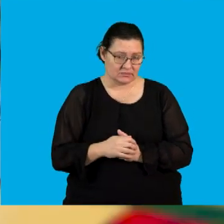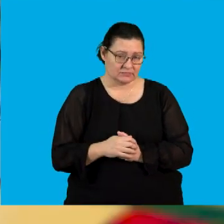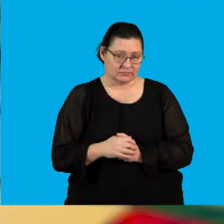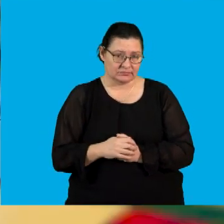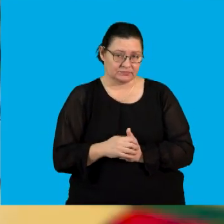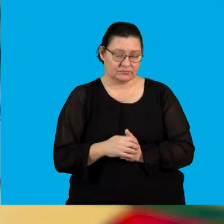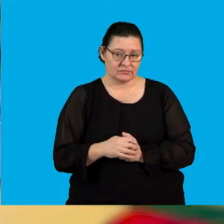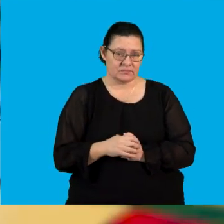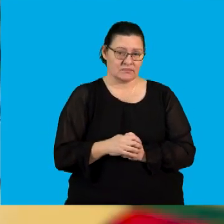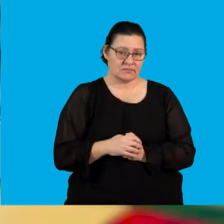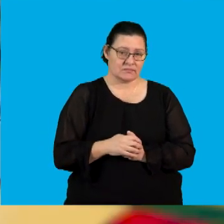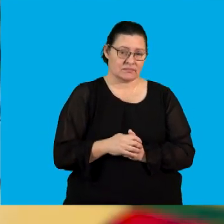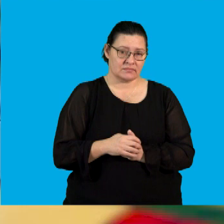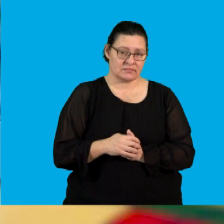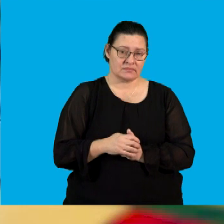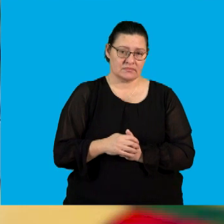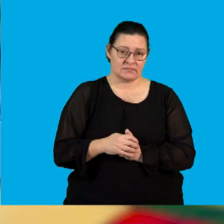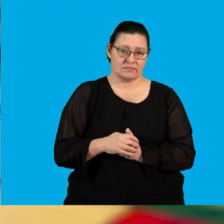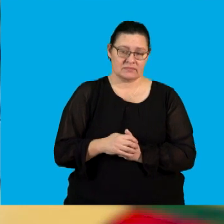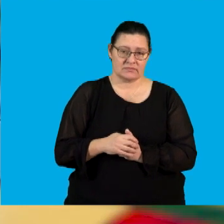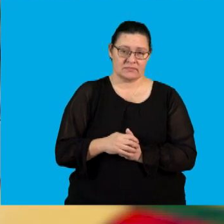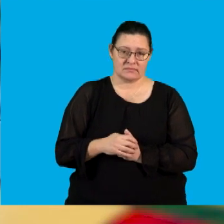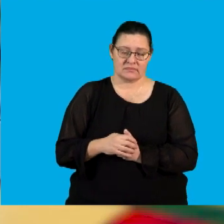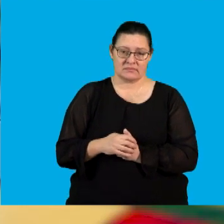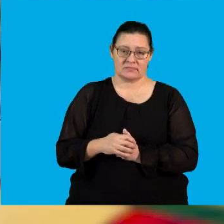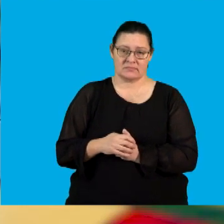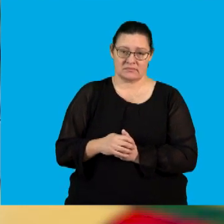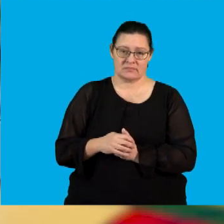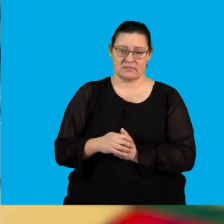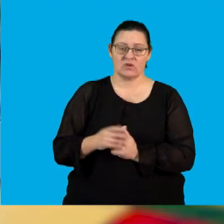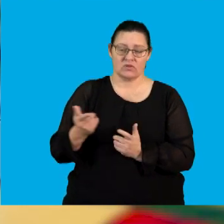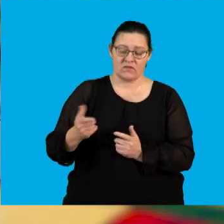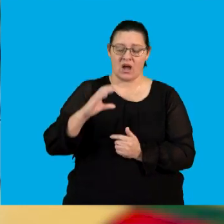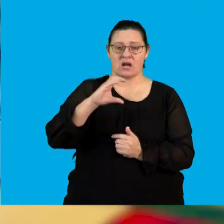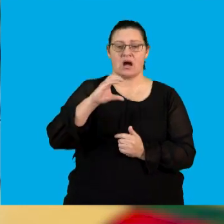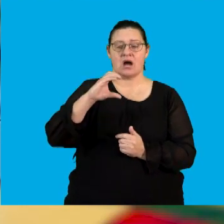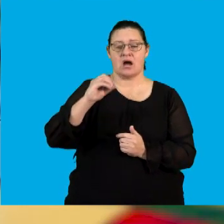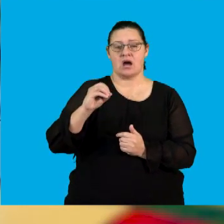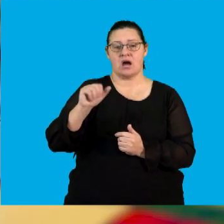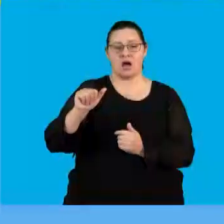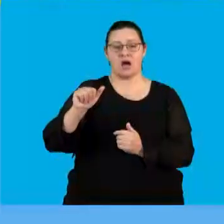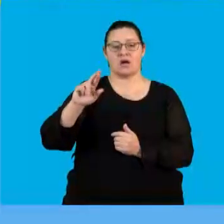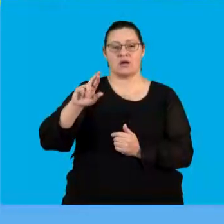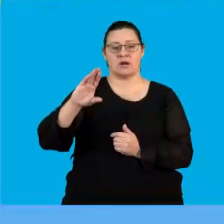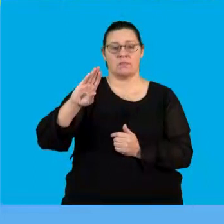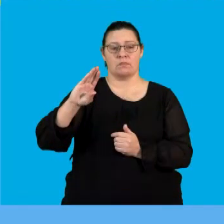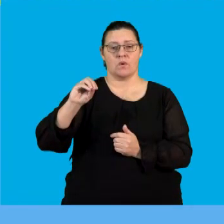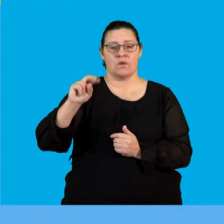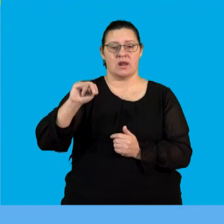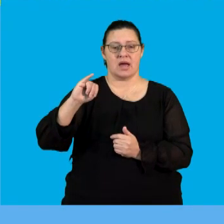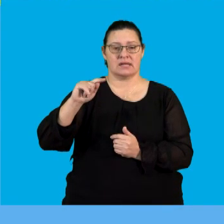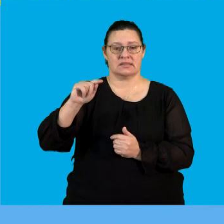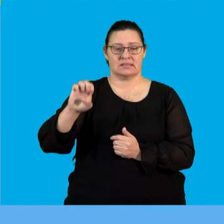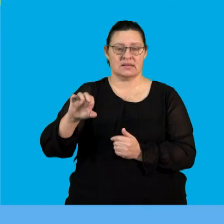Coke, that fizziness that you find there, that's our carbonic acid that is found in those products. So this acid or